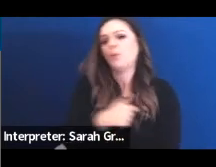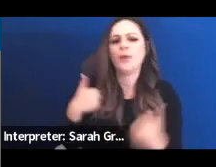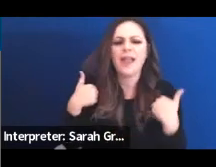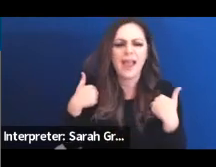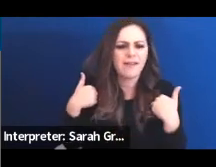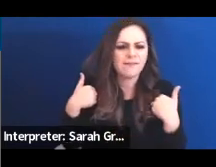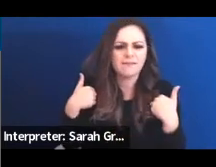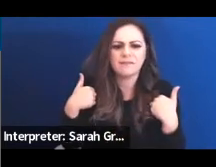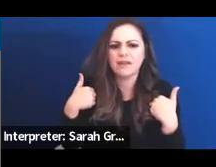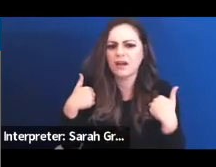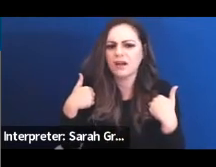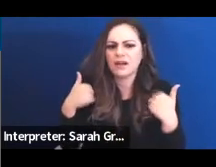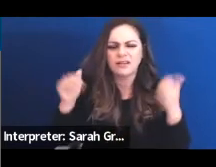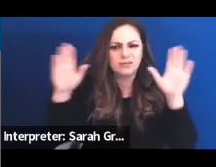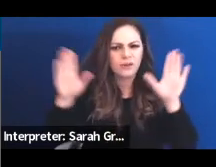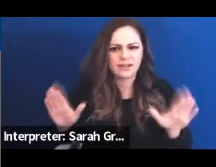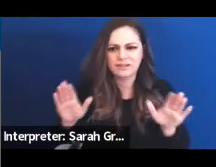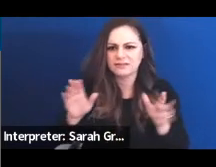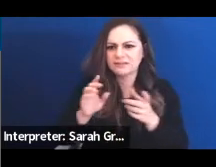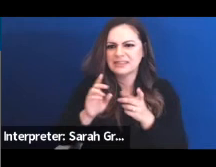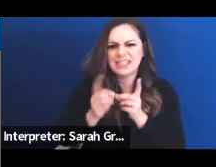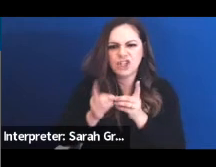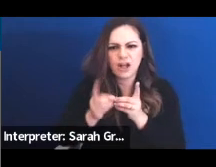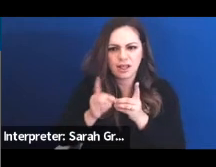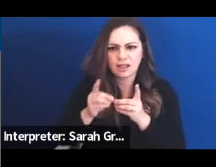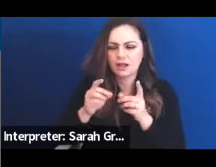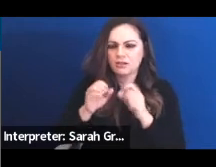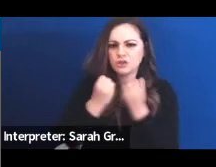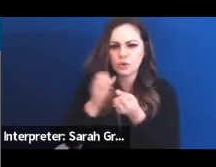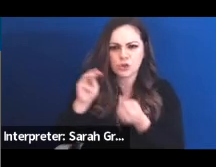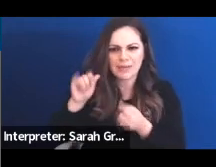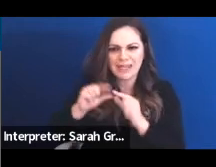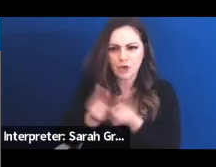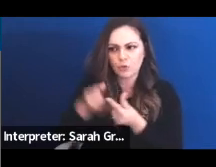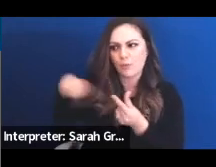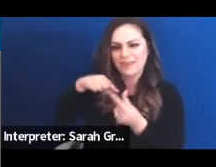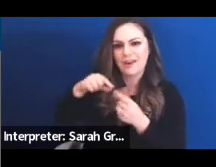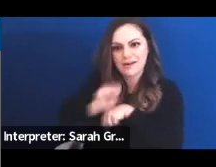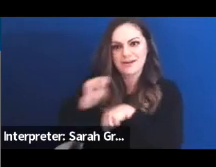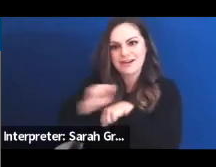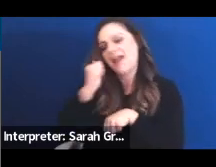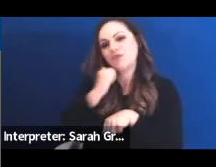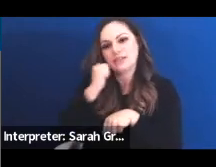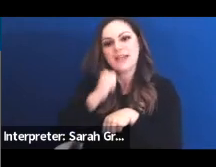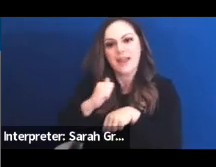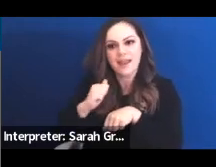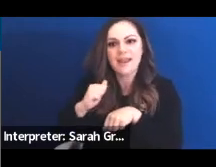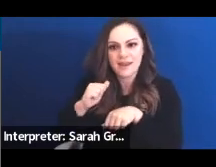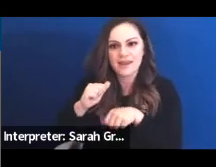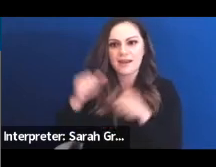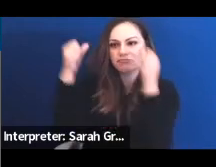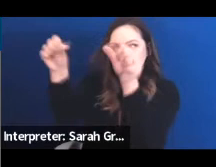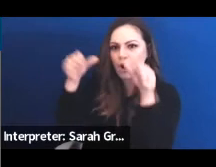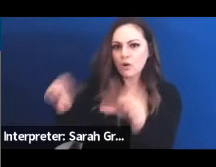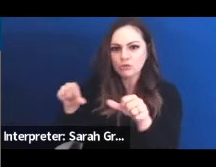digital social media group that is really pushing out content every day, daily. They are either pushing out